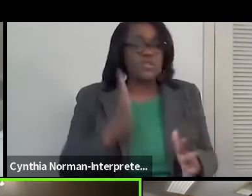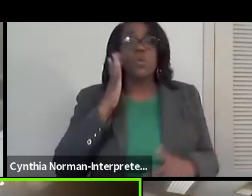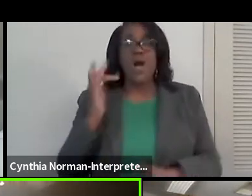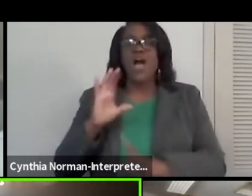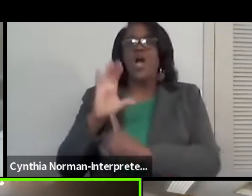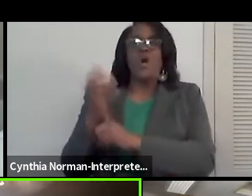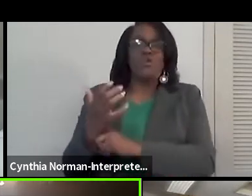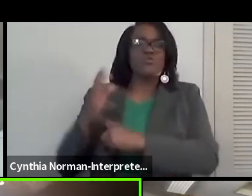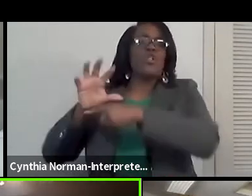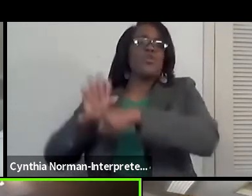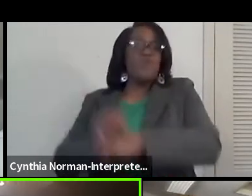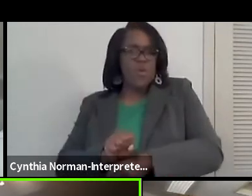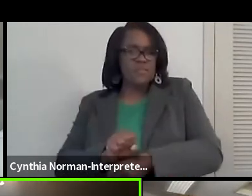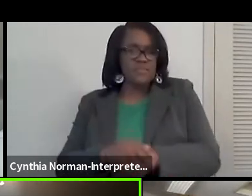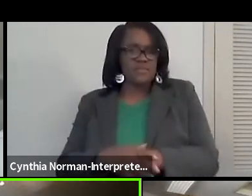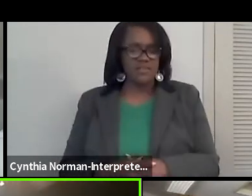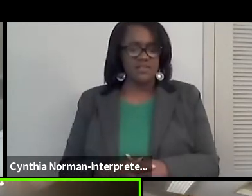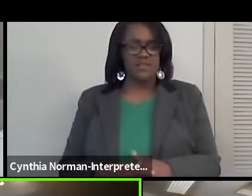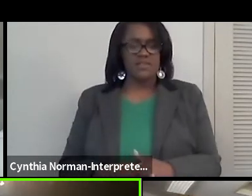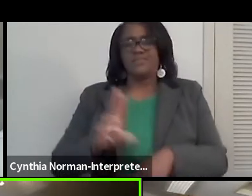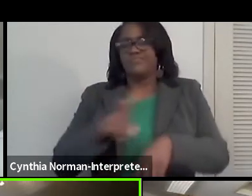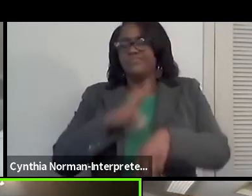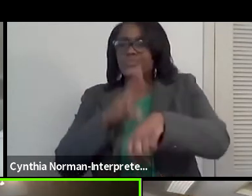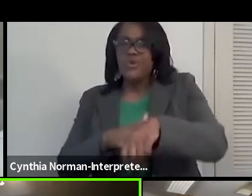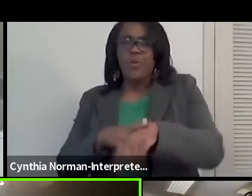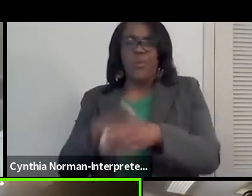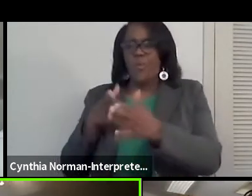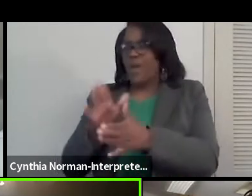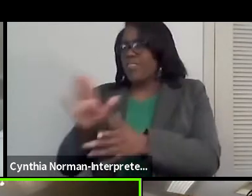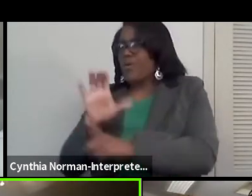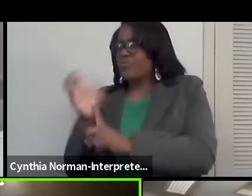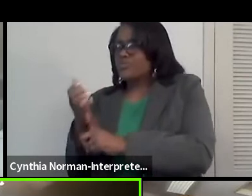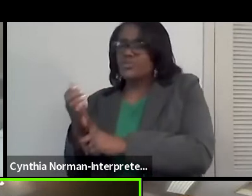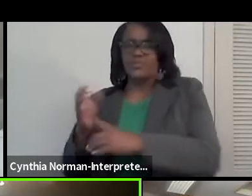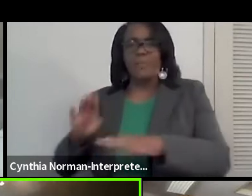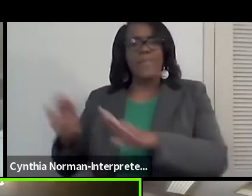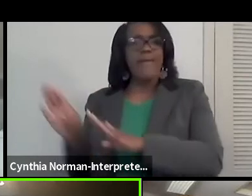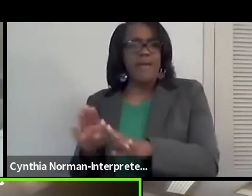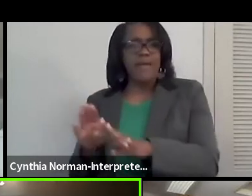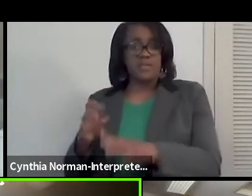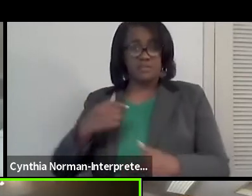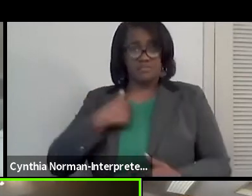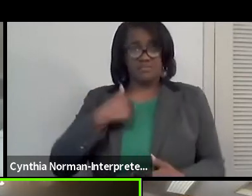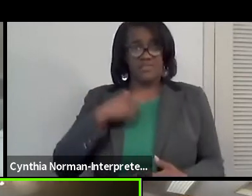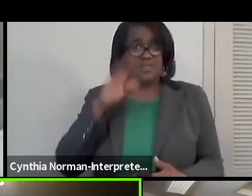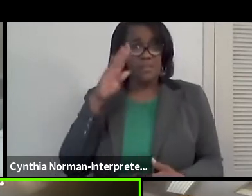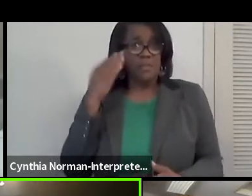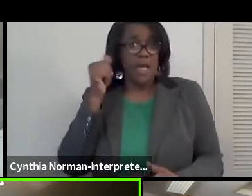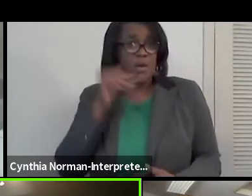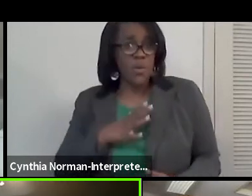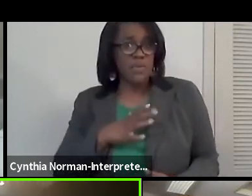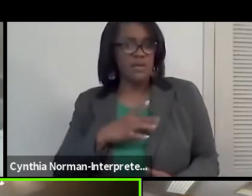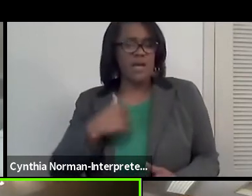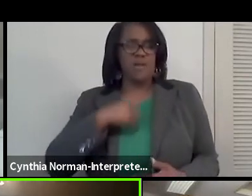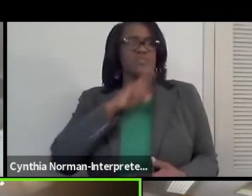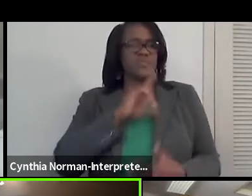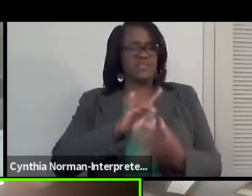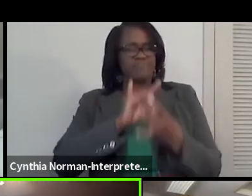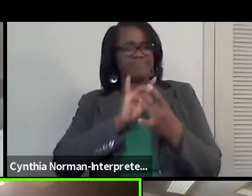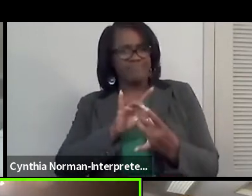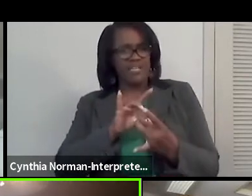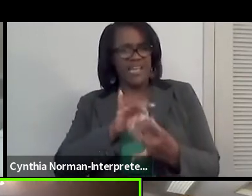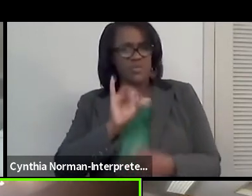so I just feel that as a Black woman, I very much relate to that because we